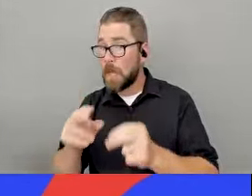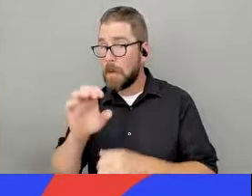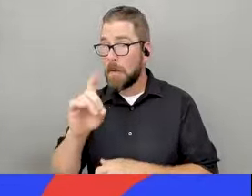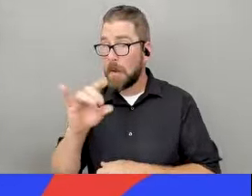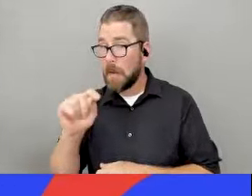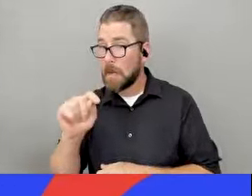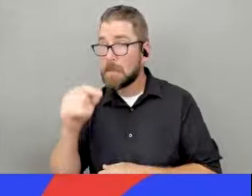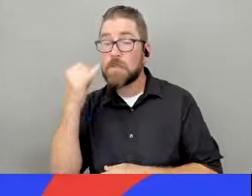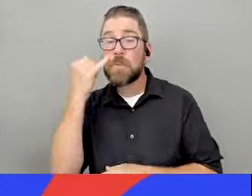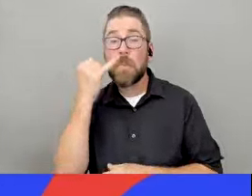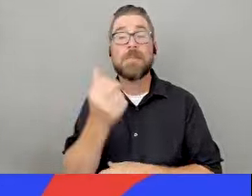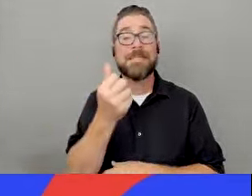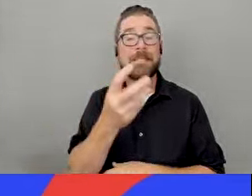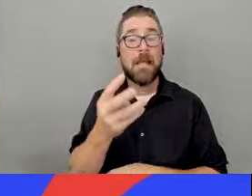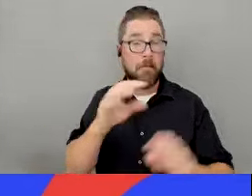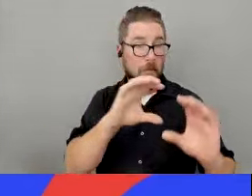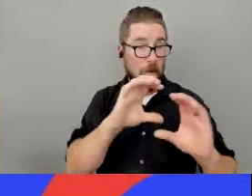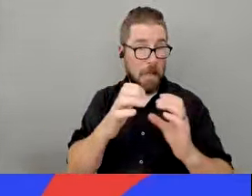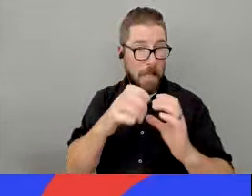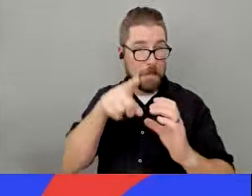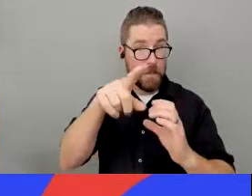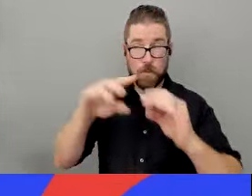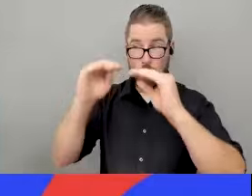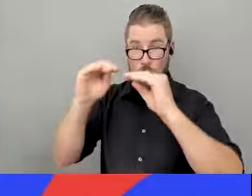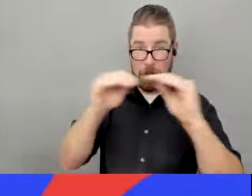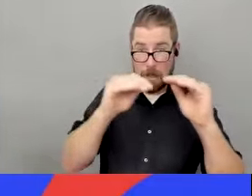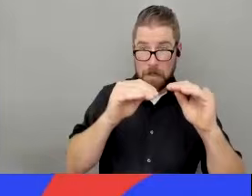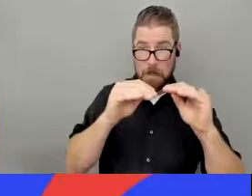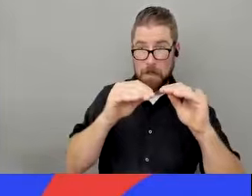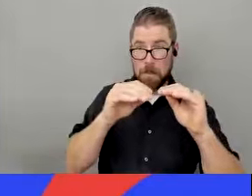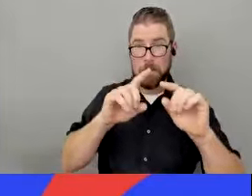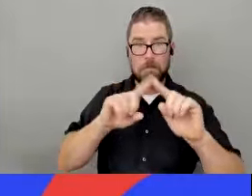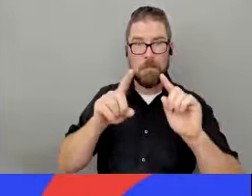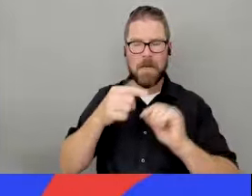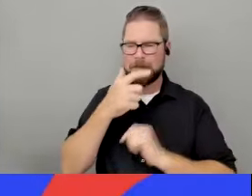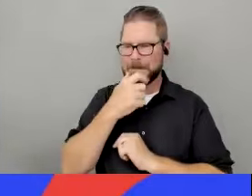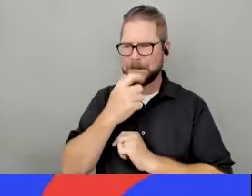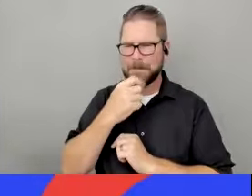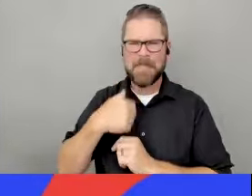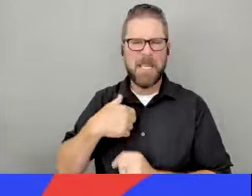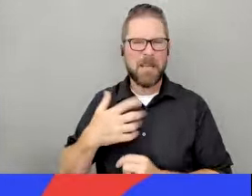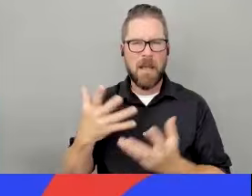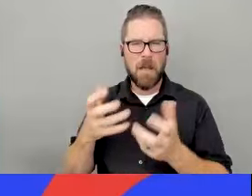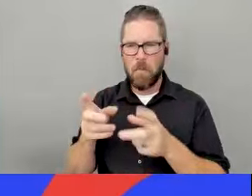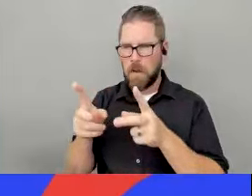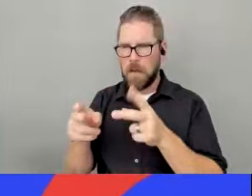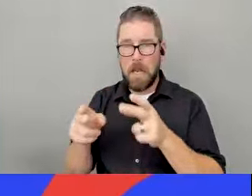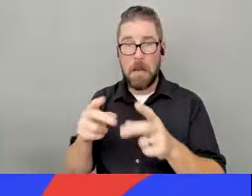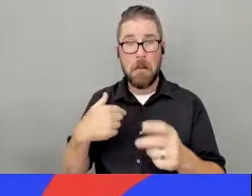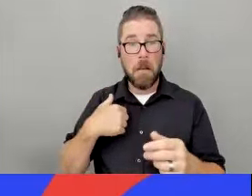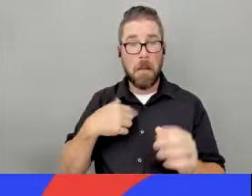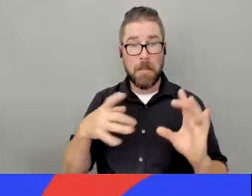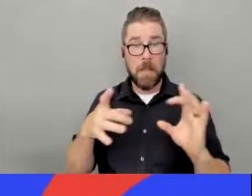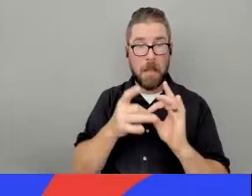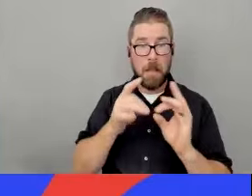multiple courses, but you want to make an edit, like I saw something I don't like, I want to go edit it. I don't have to go change the link and